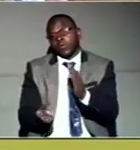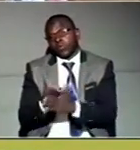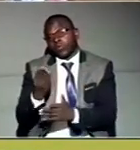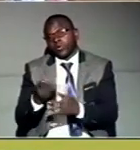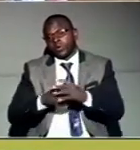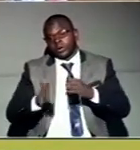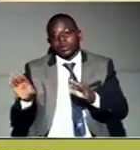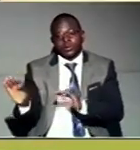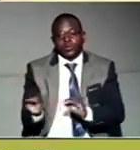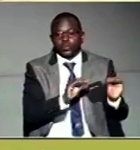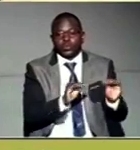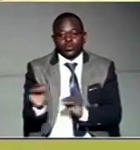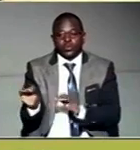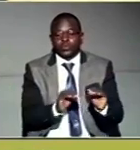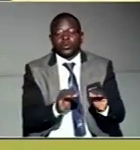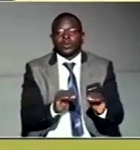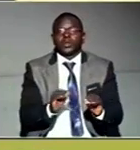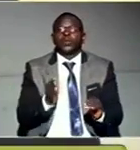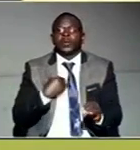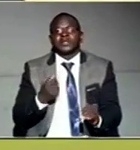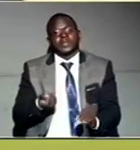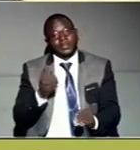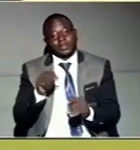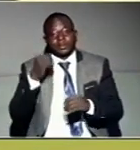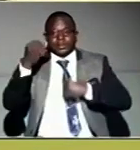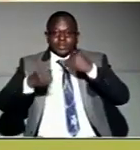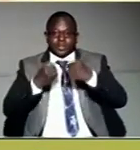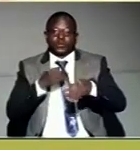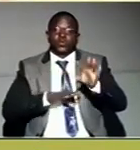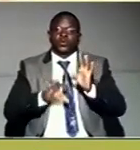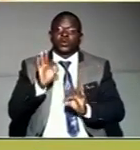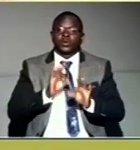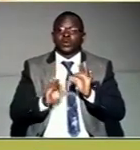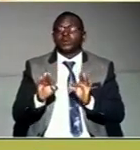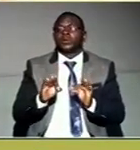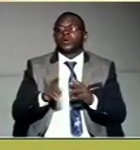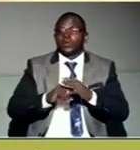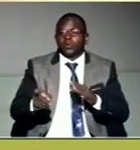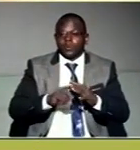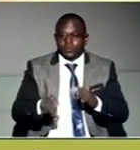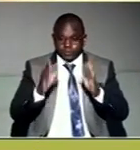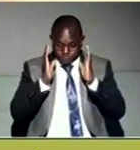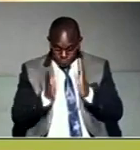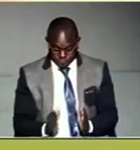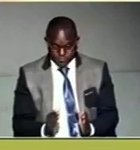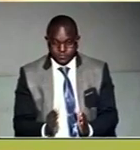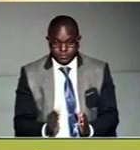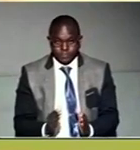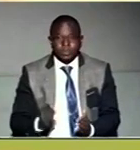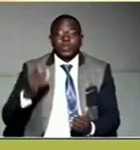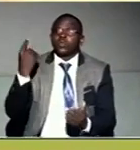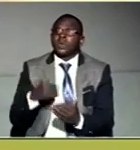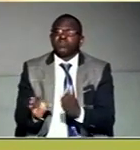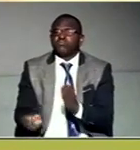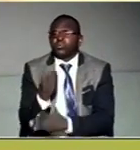of displacement. We need to understand the international dynamics of the subject we are dealing with. What